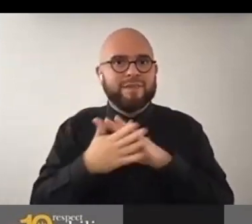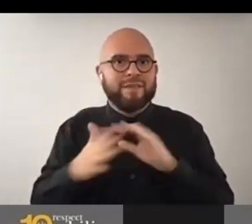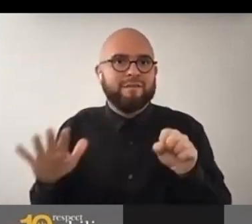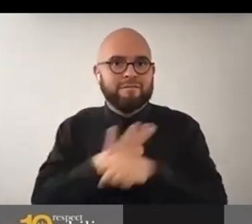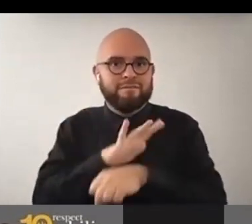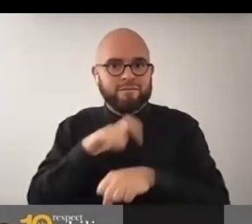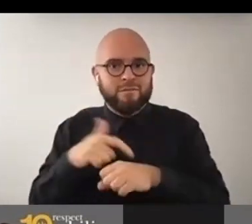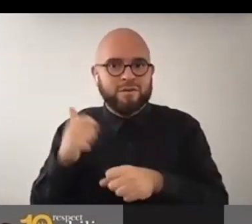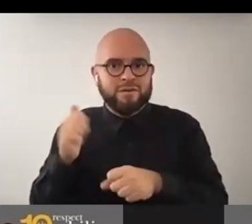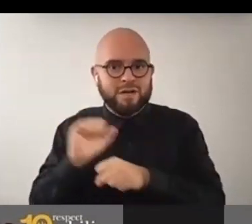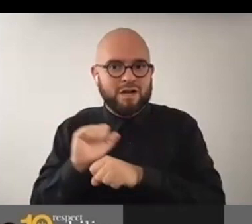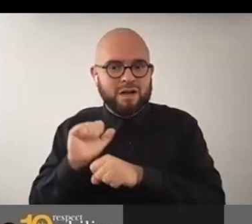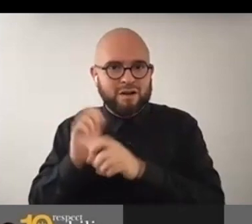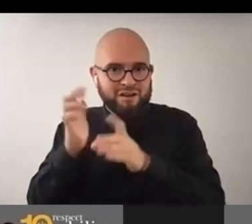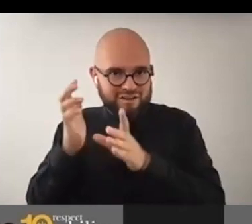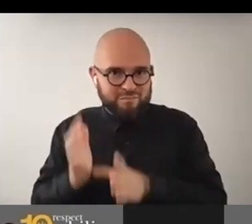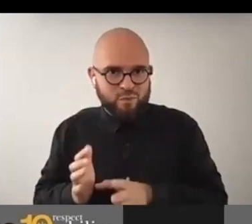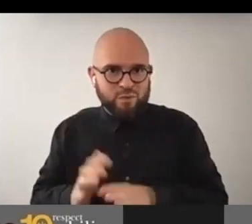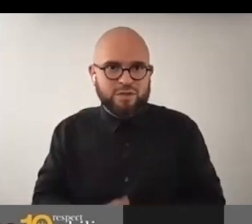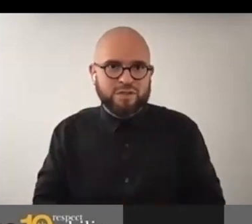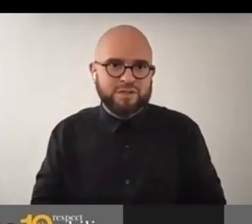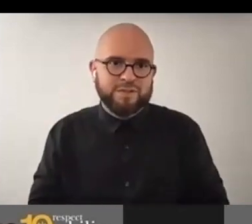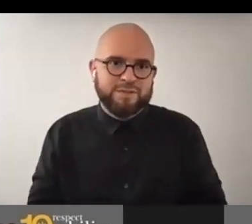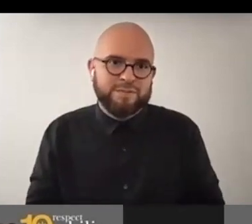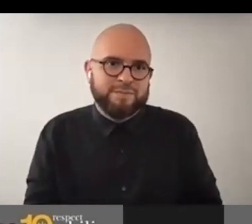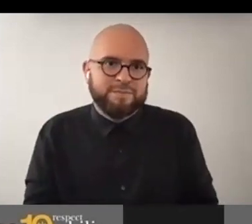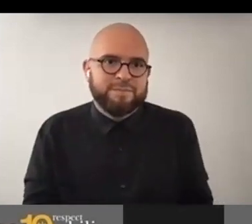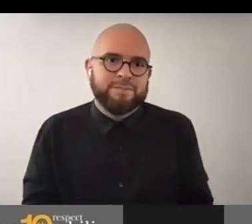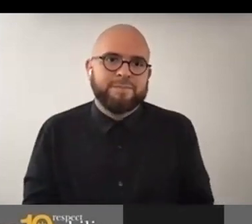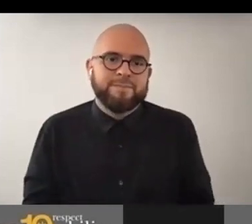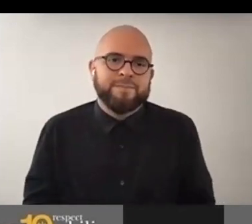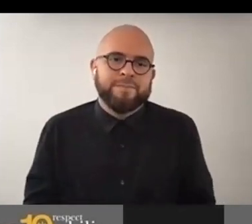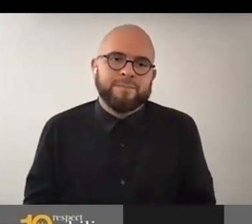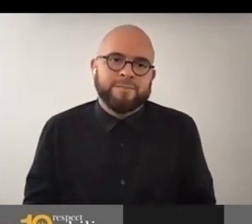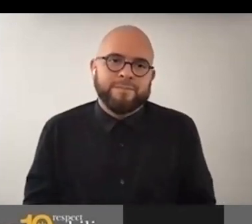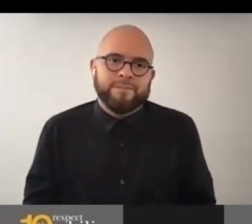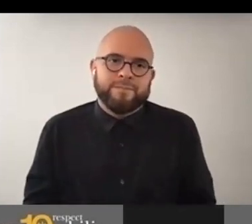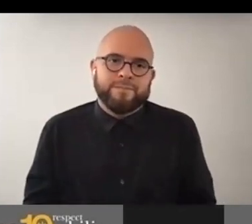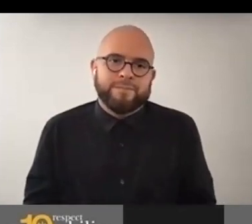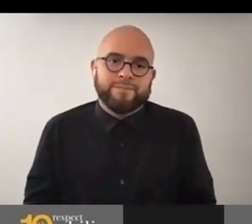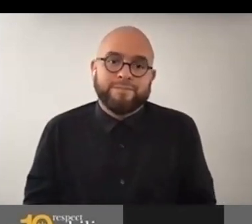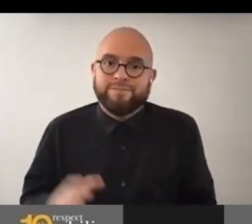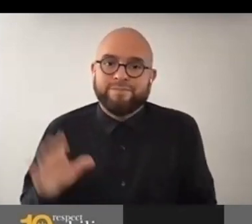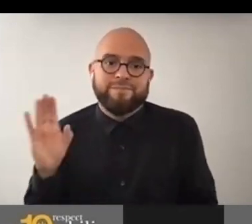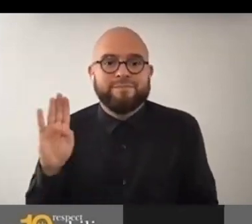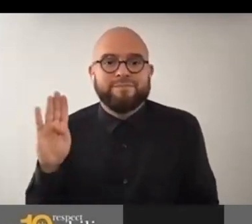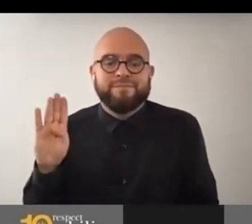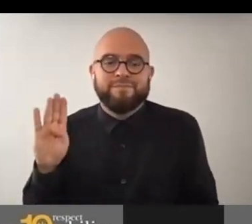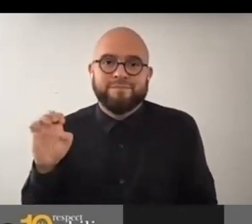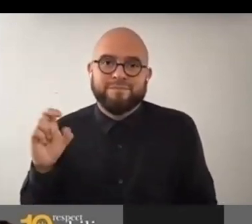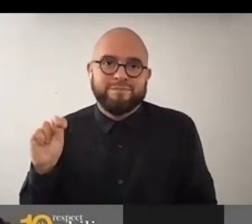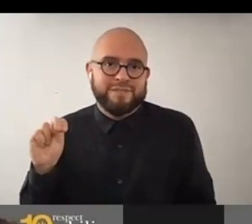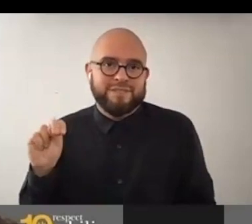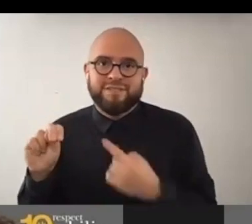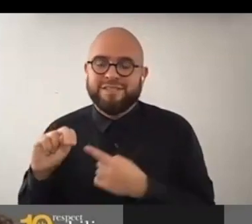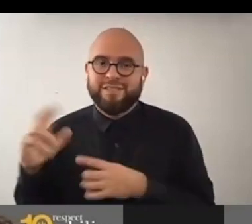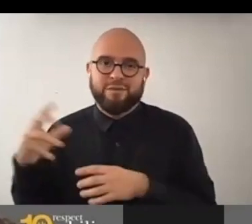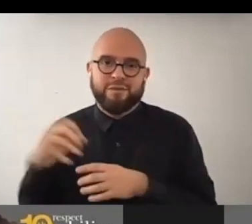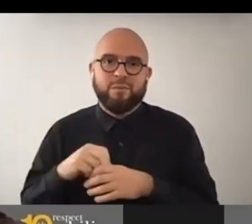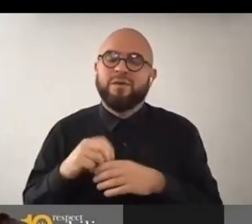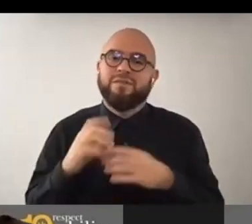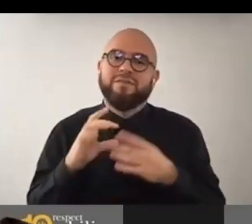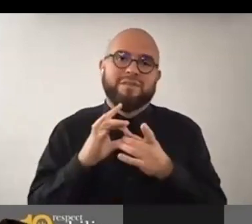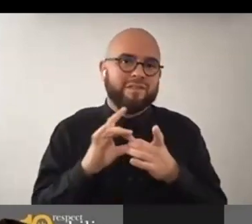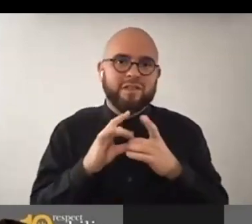And you know, even Ben was a part of the fellowship before he became a fellowship director